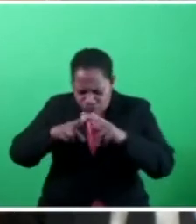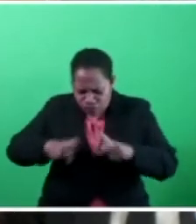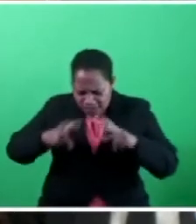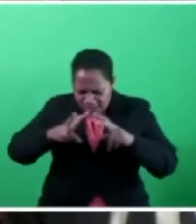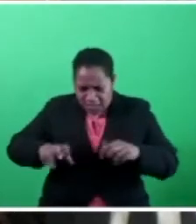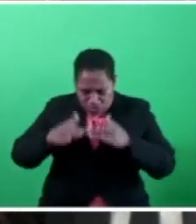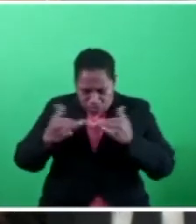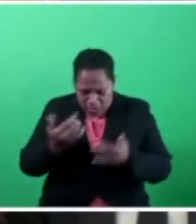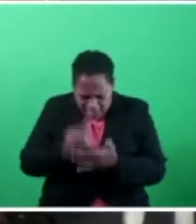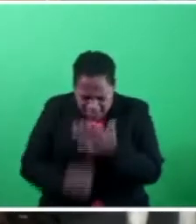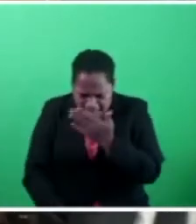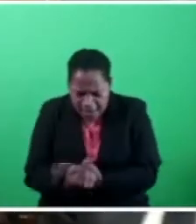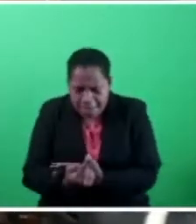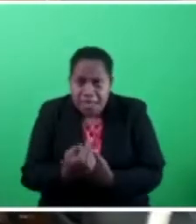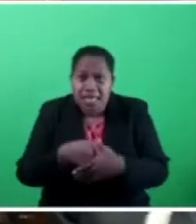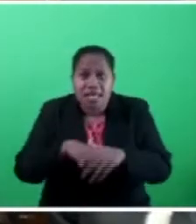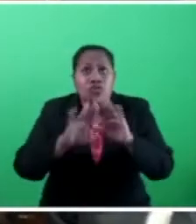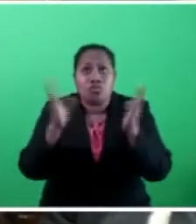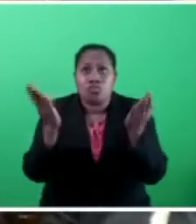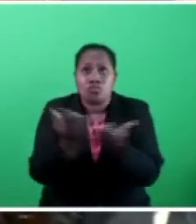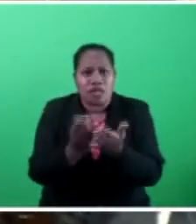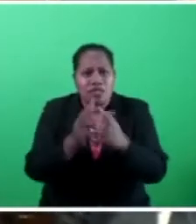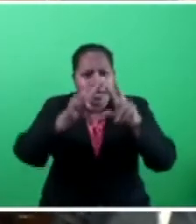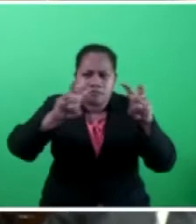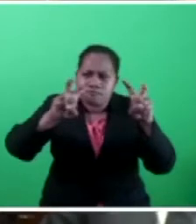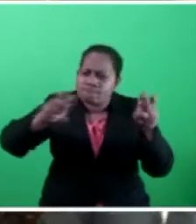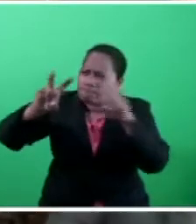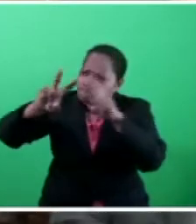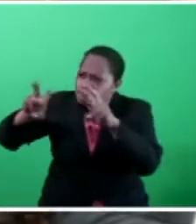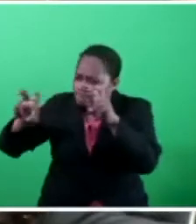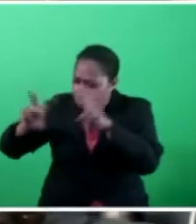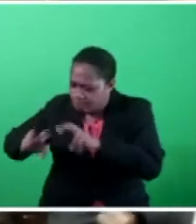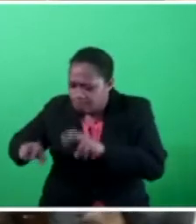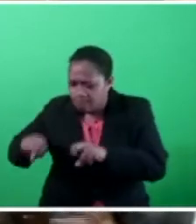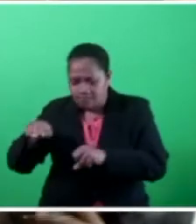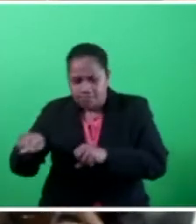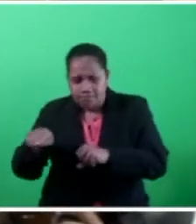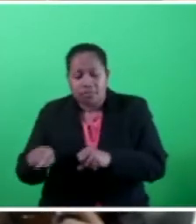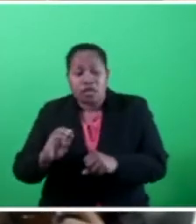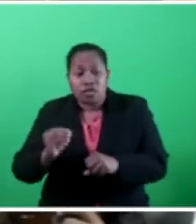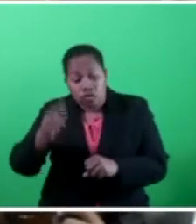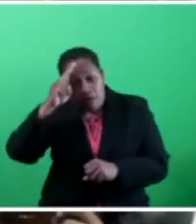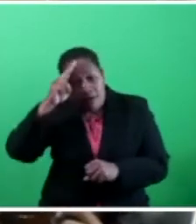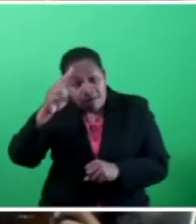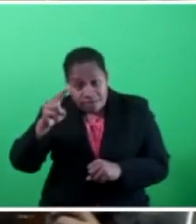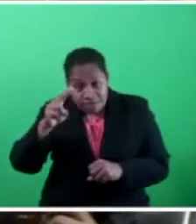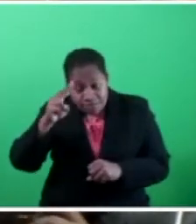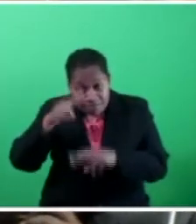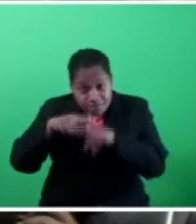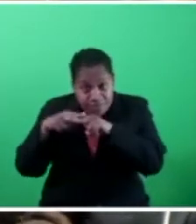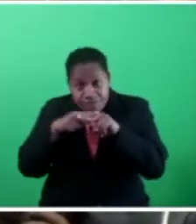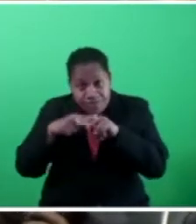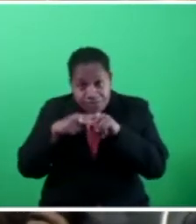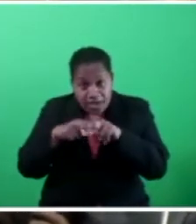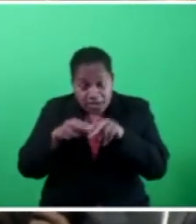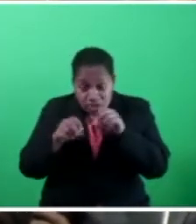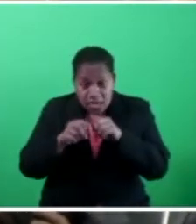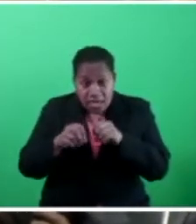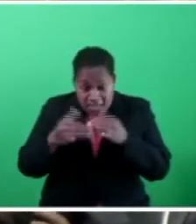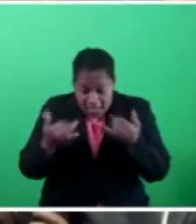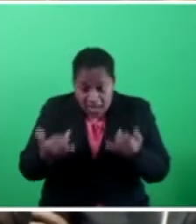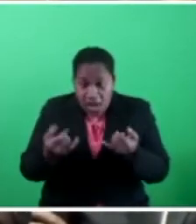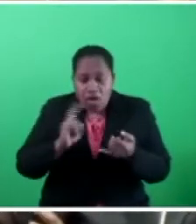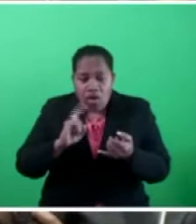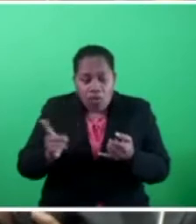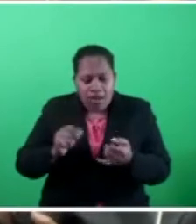special institutions around the world. At the present time, Fiji's nationwide response has been formulated on the best available